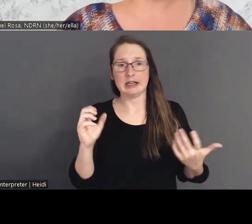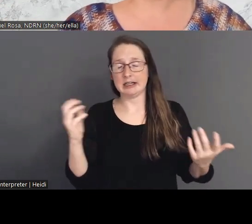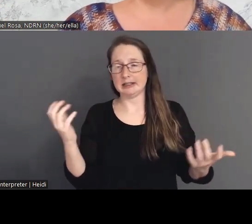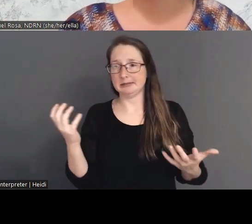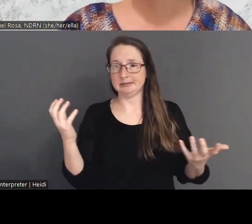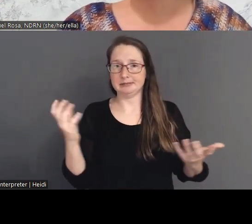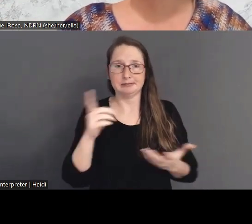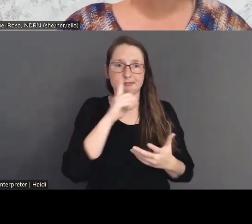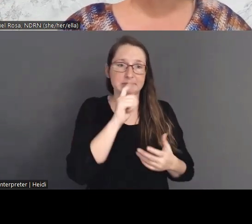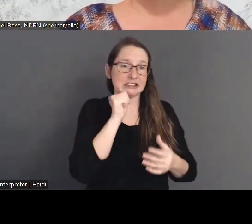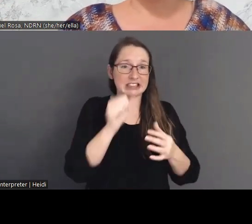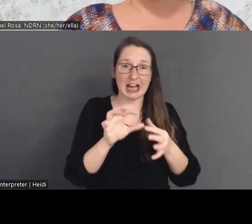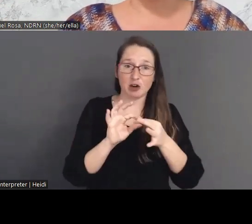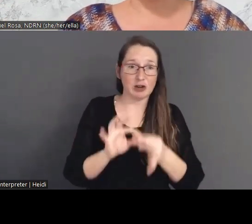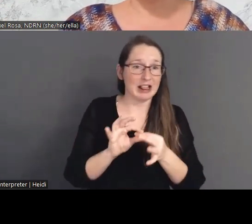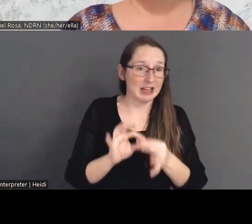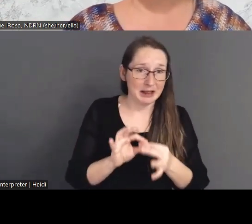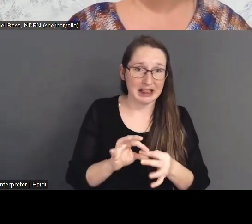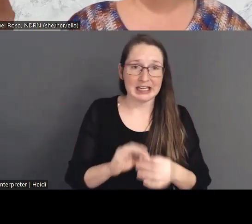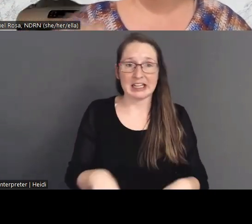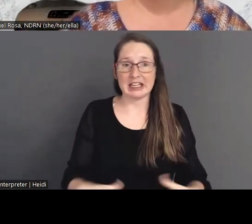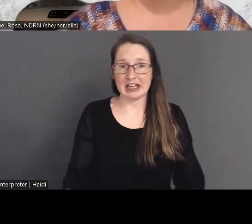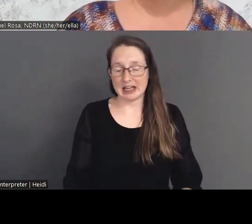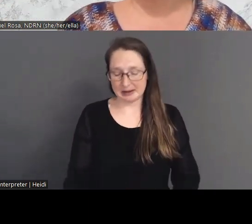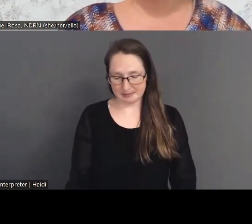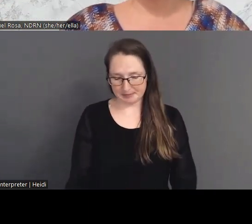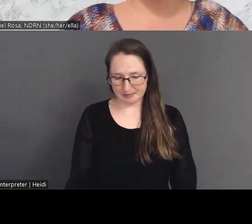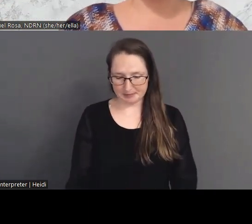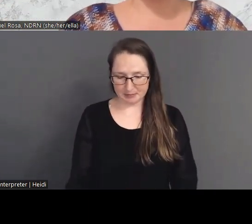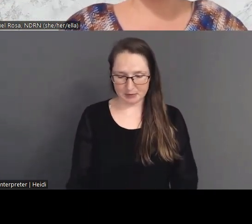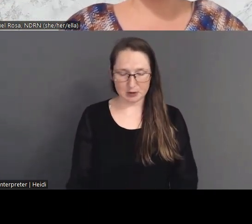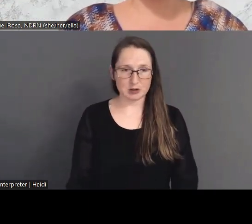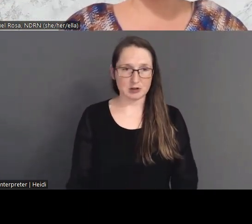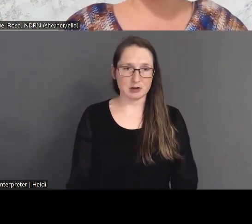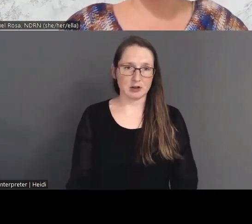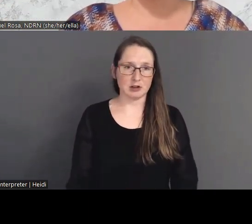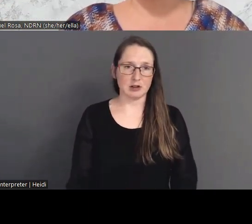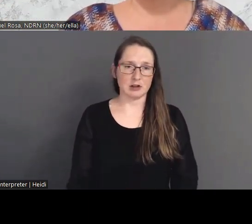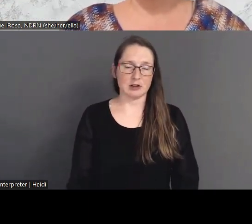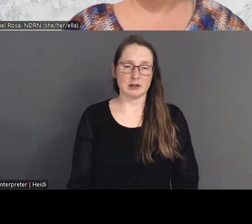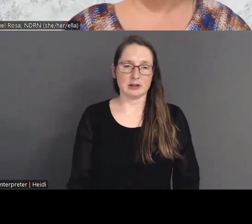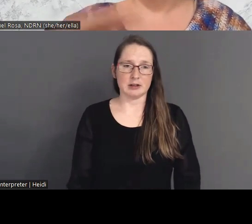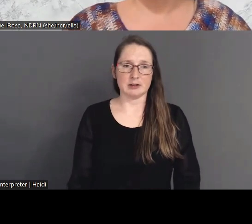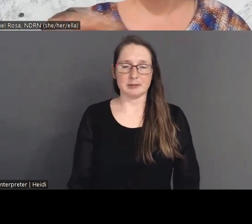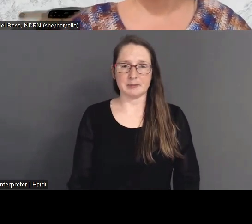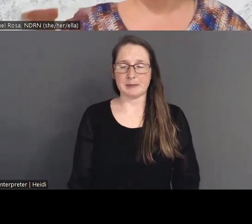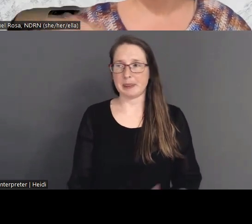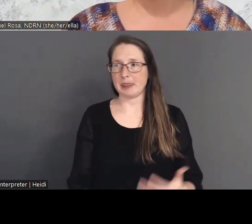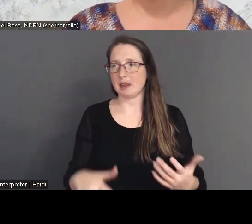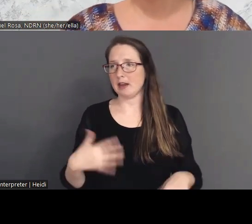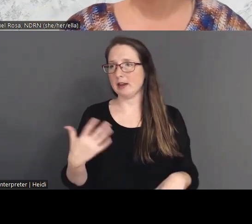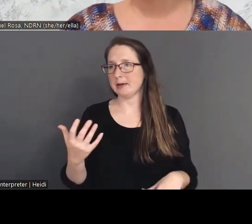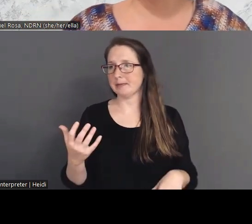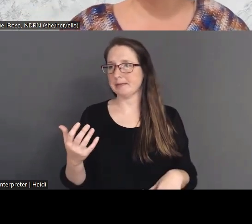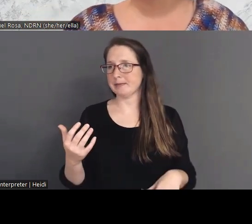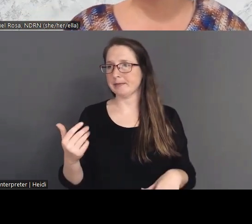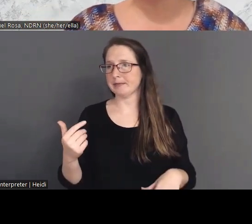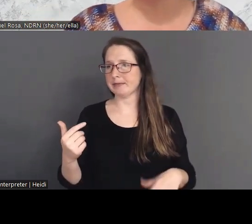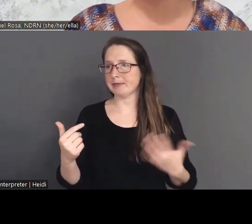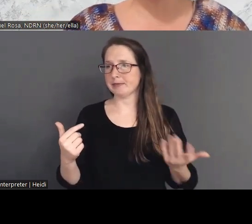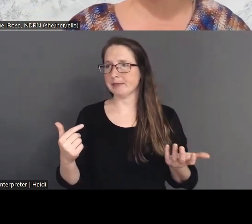just unrelatability. I don't know what that person's experience is, so we don't